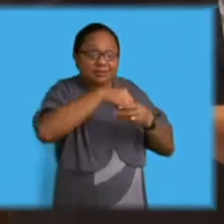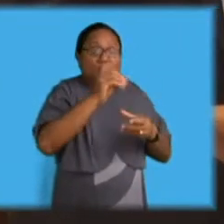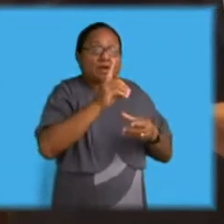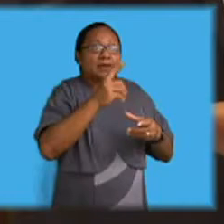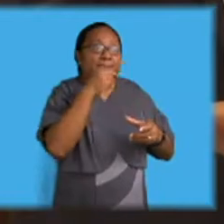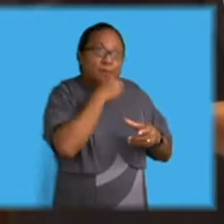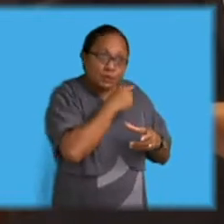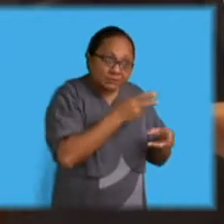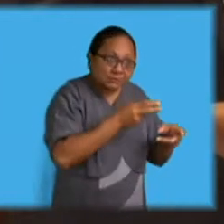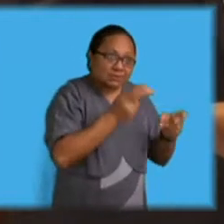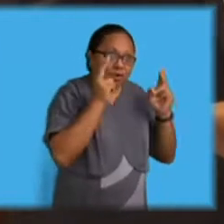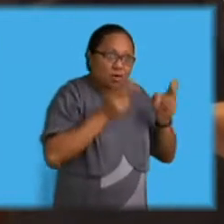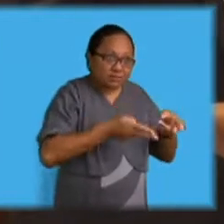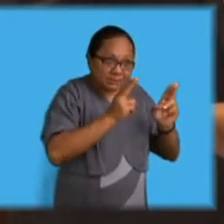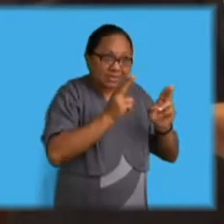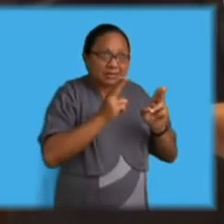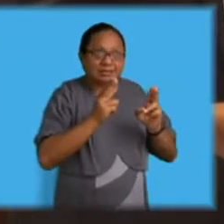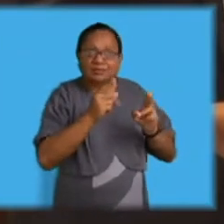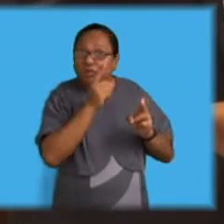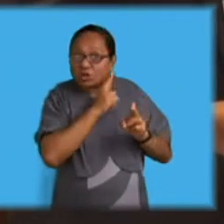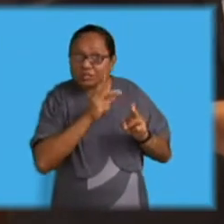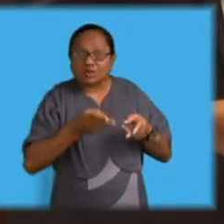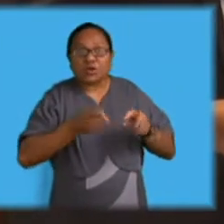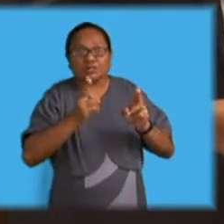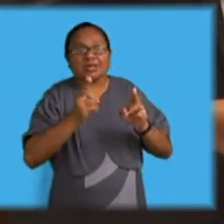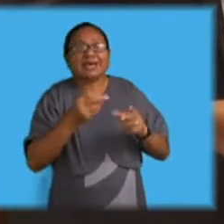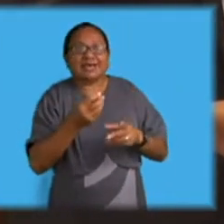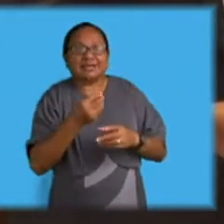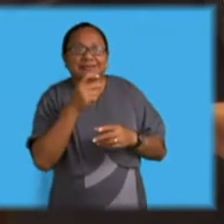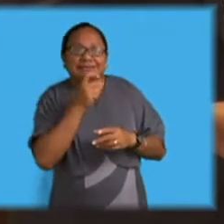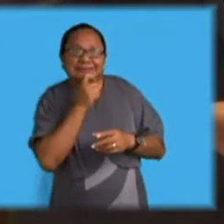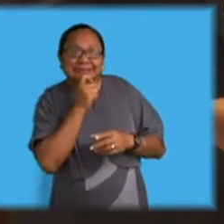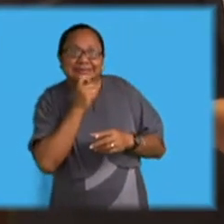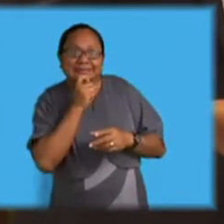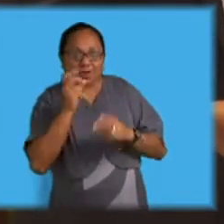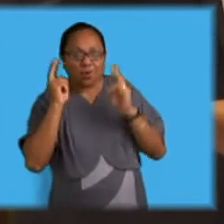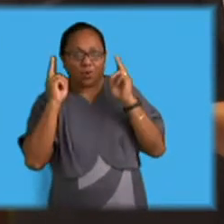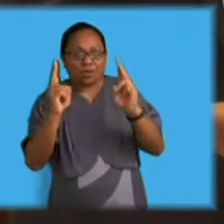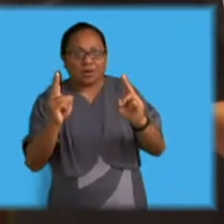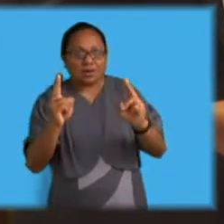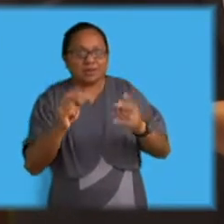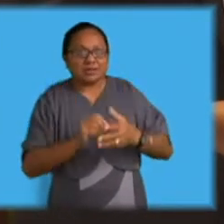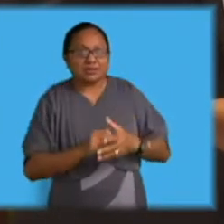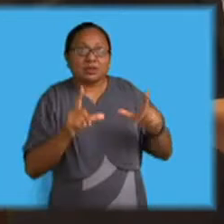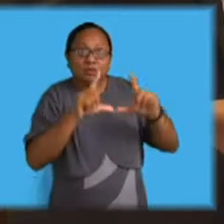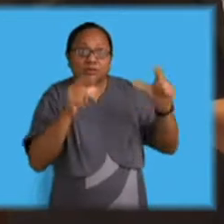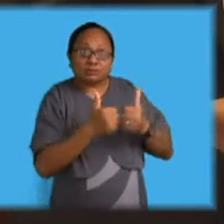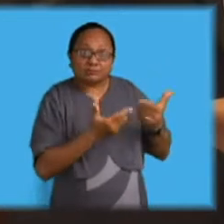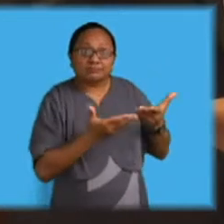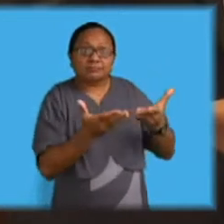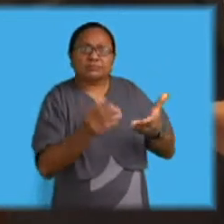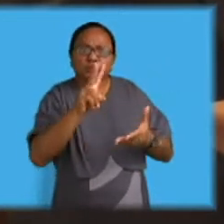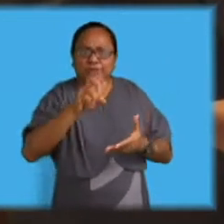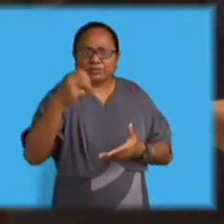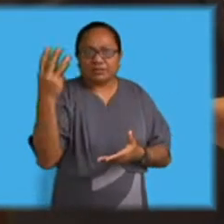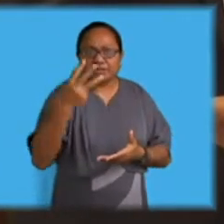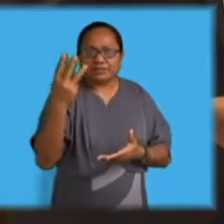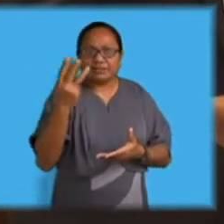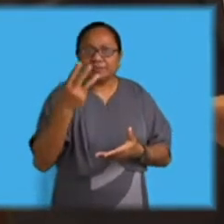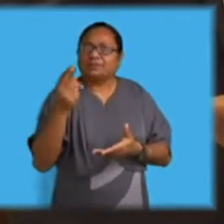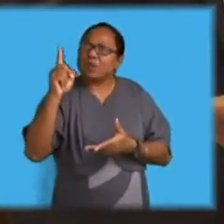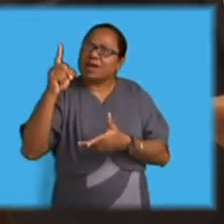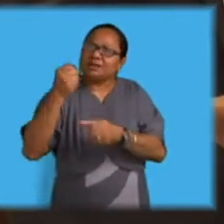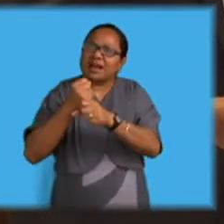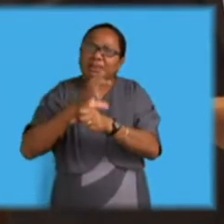the dining hall. The contract was awarded a year after, in 2013, to a construction